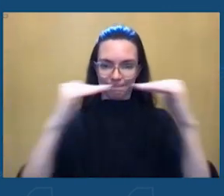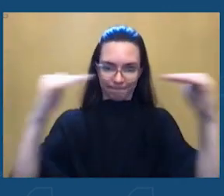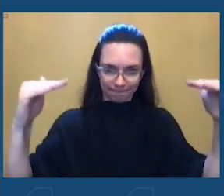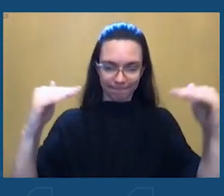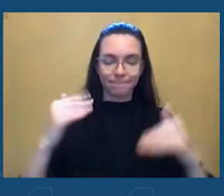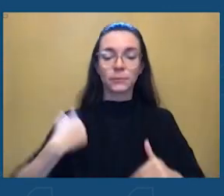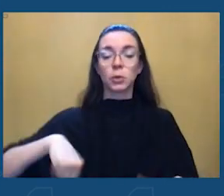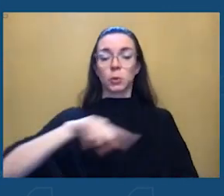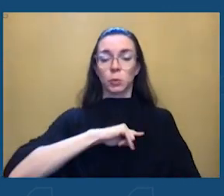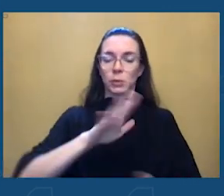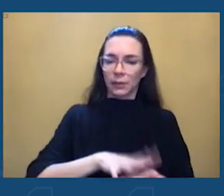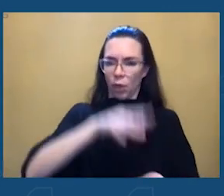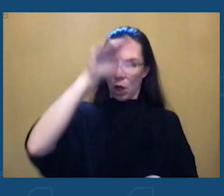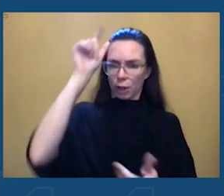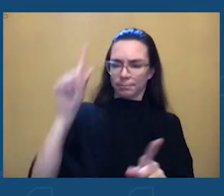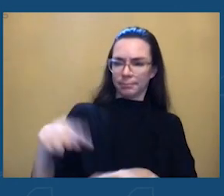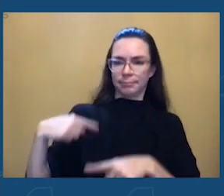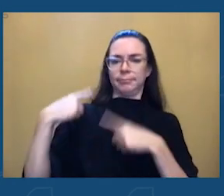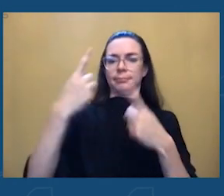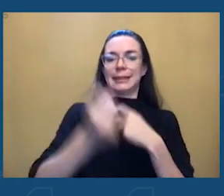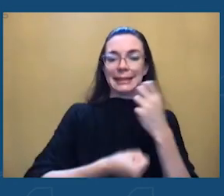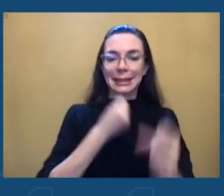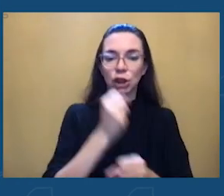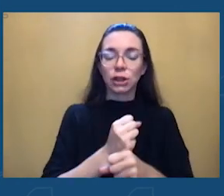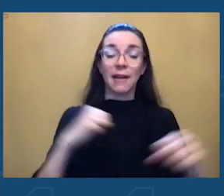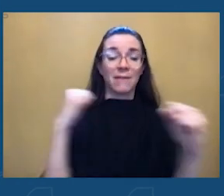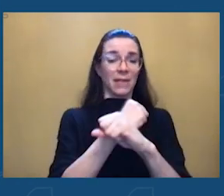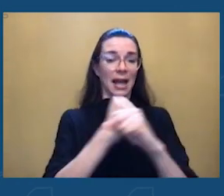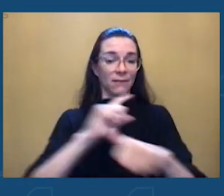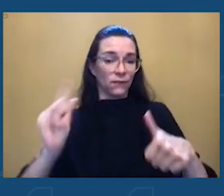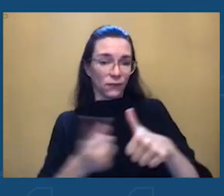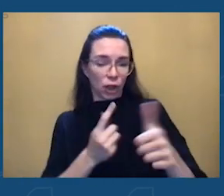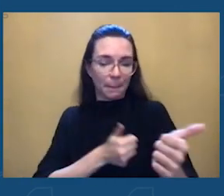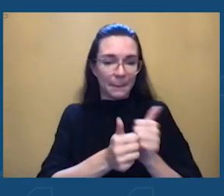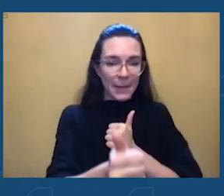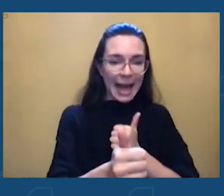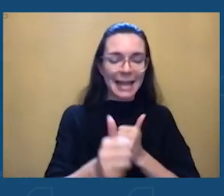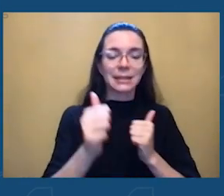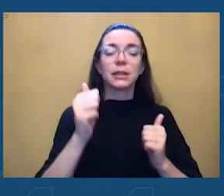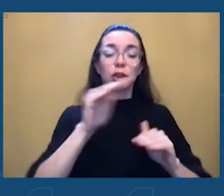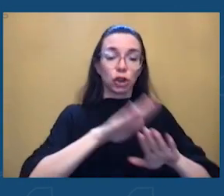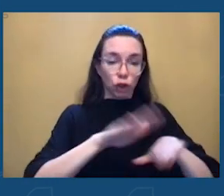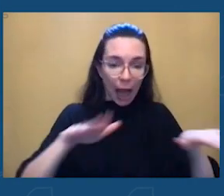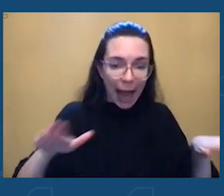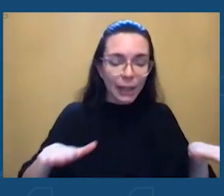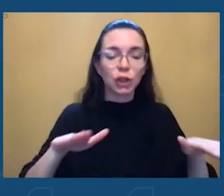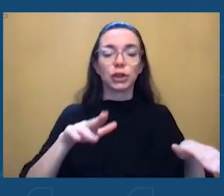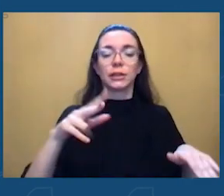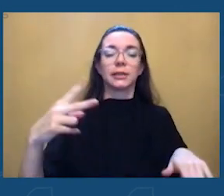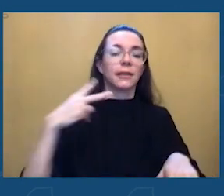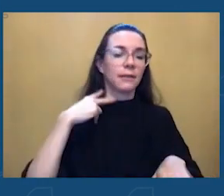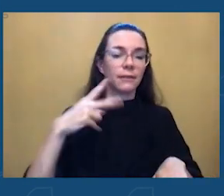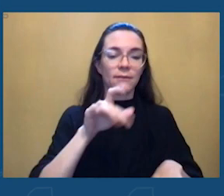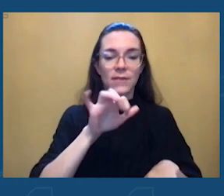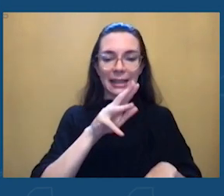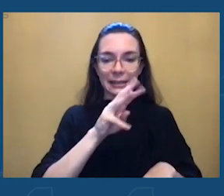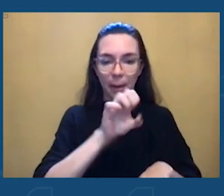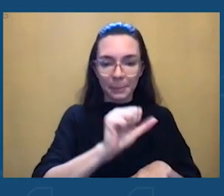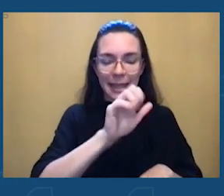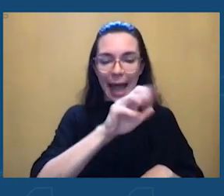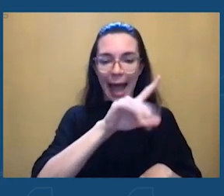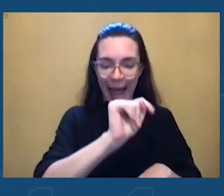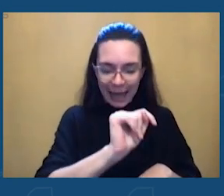over the years, fighting first to pass the Child Victims Act and then to pass the Adult Survivors Act, that